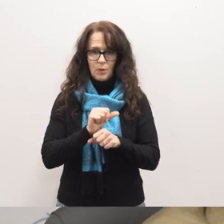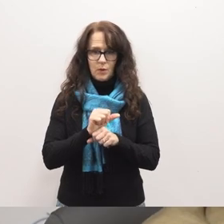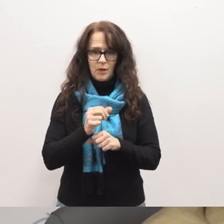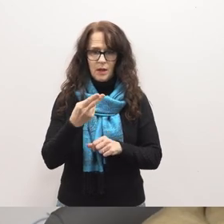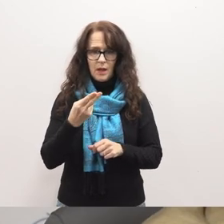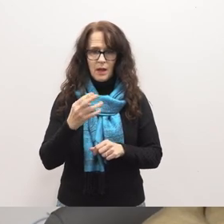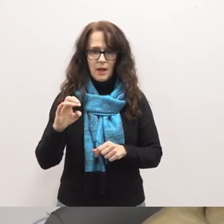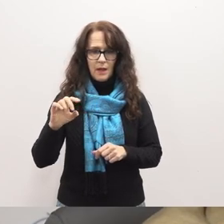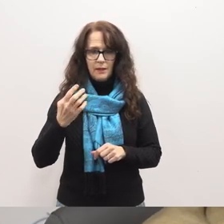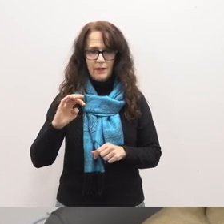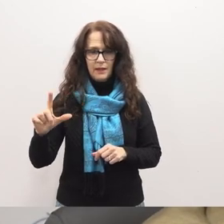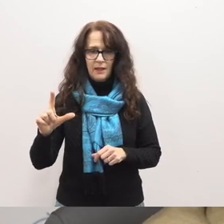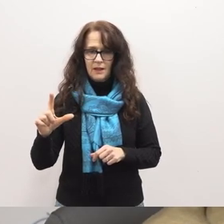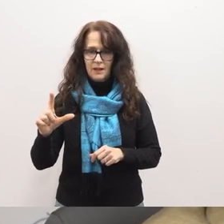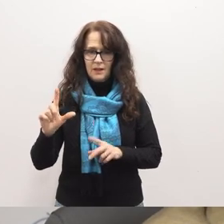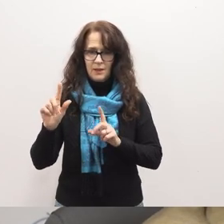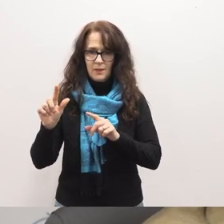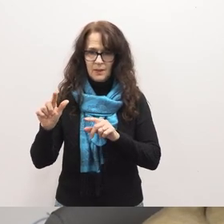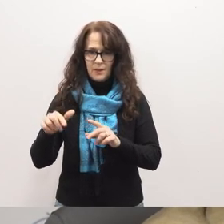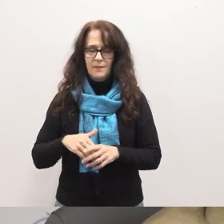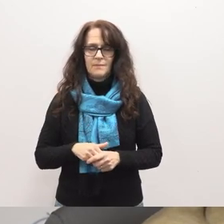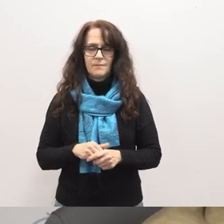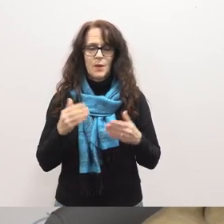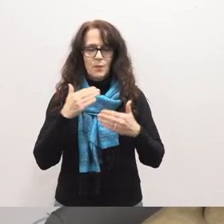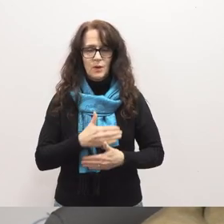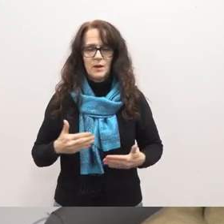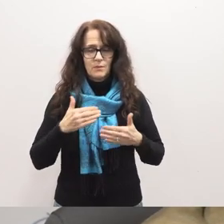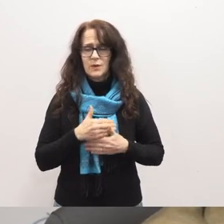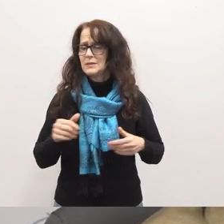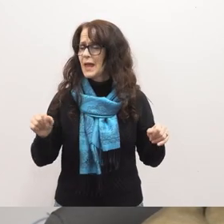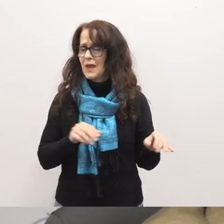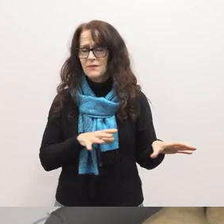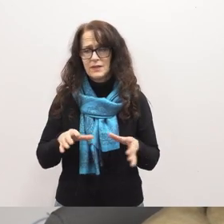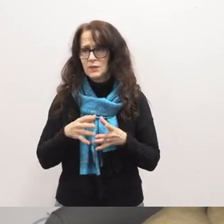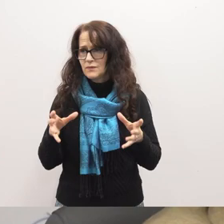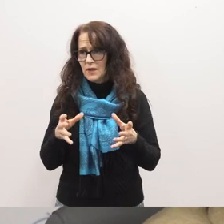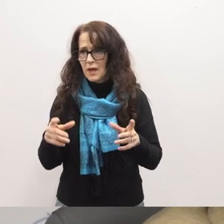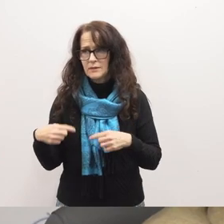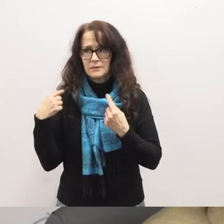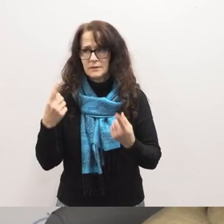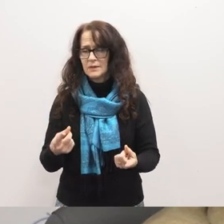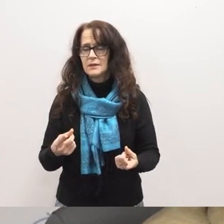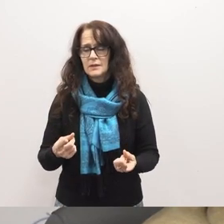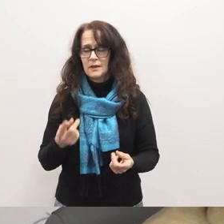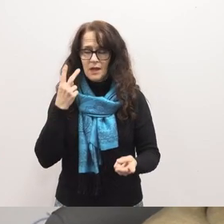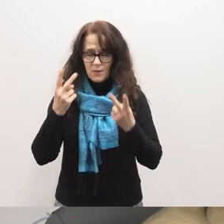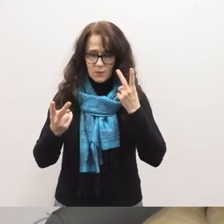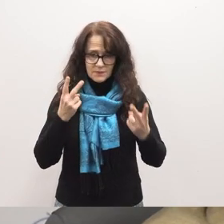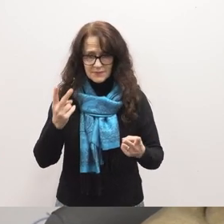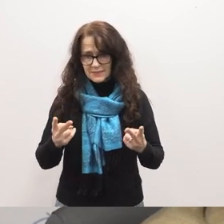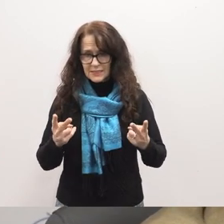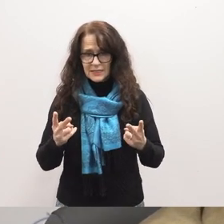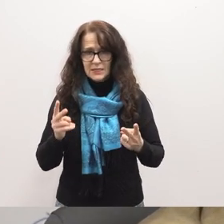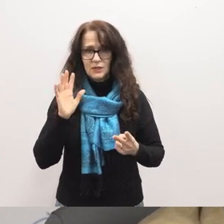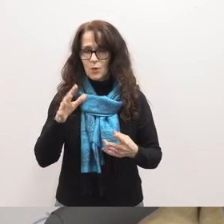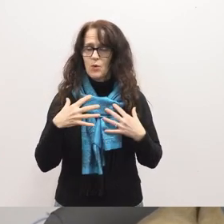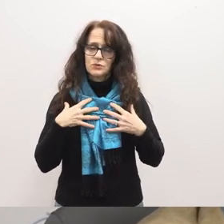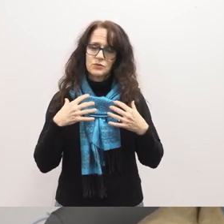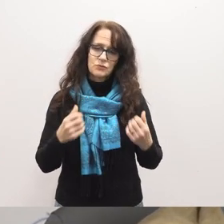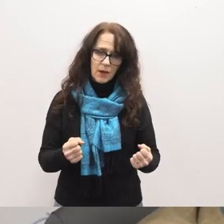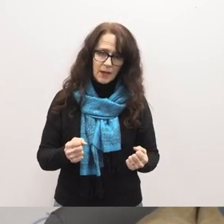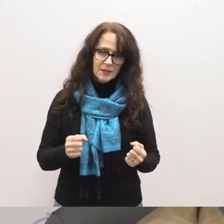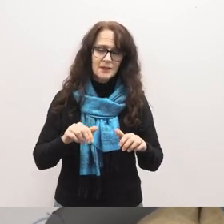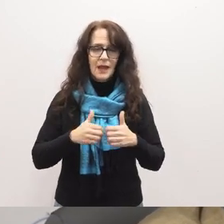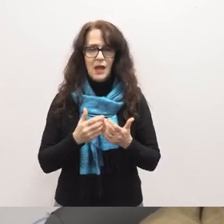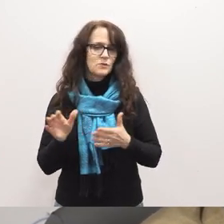Hill. But we do appreciate everything you've done, and we've all seen, you know, your strength and